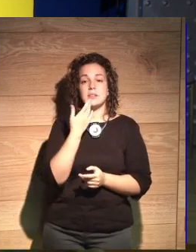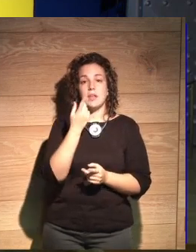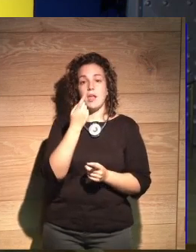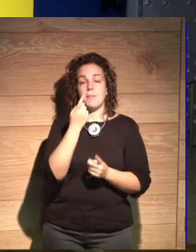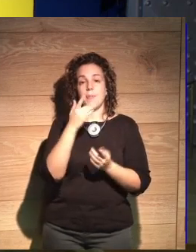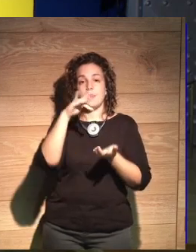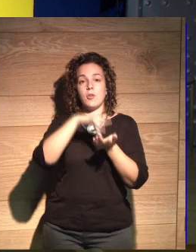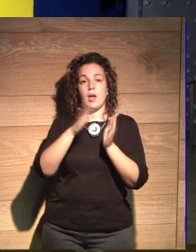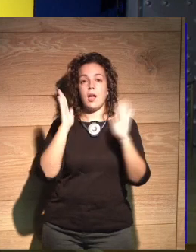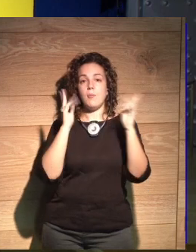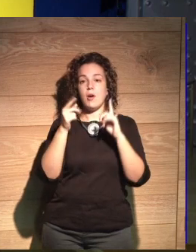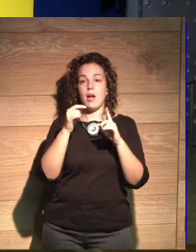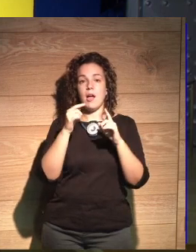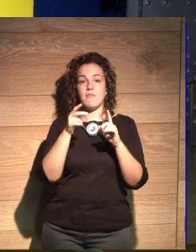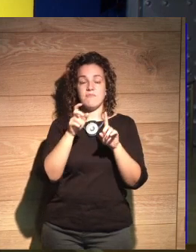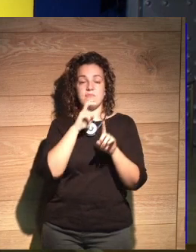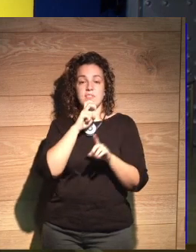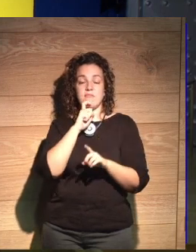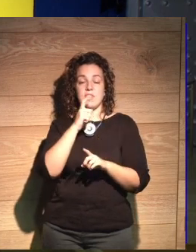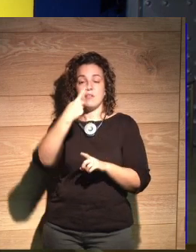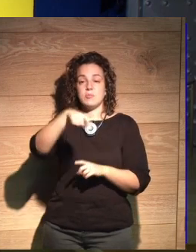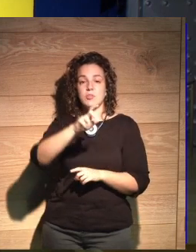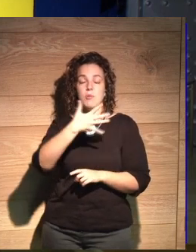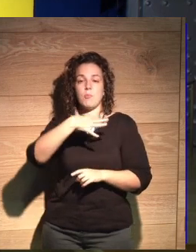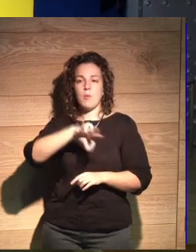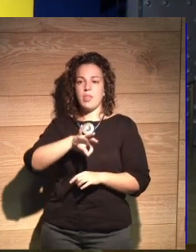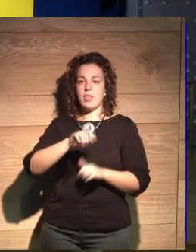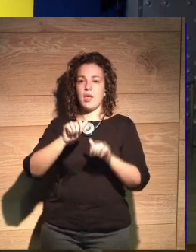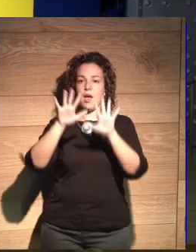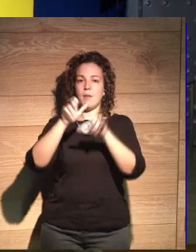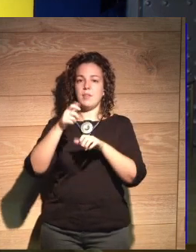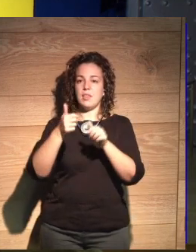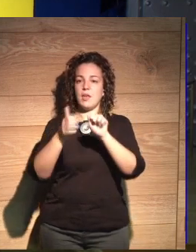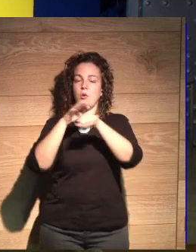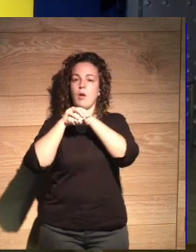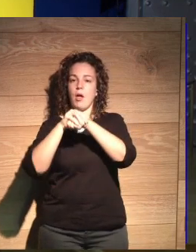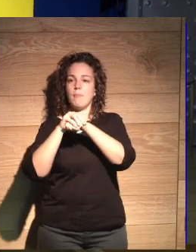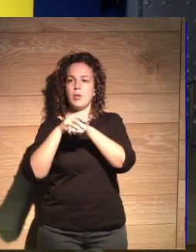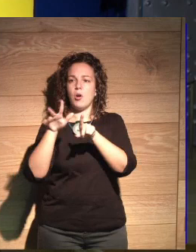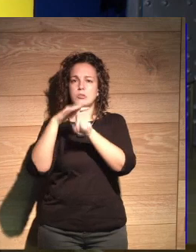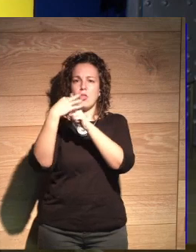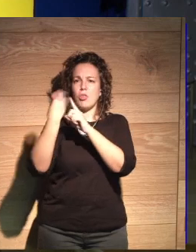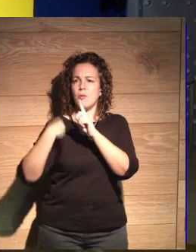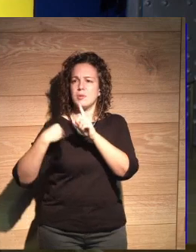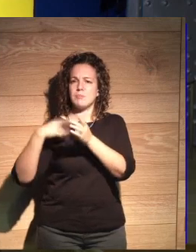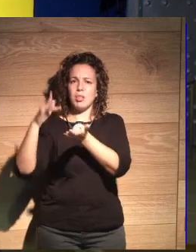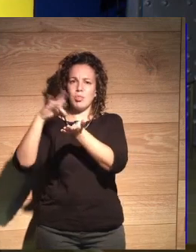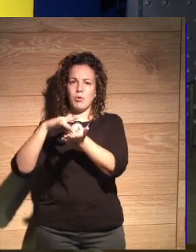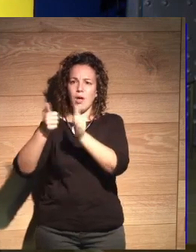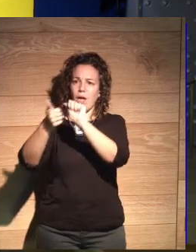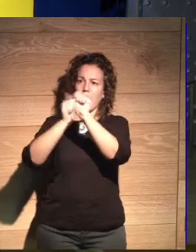difficulties themselves how to get through marital difficulties. Well, the problems of the United States that include problems